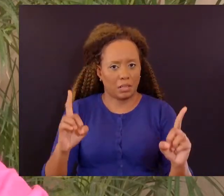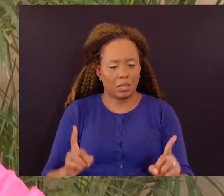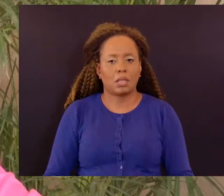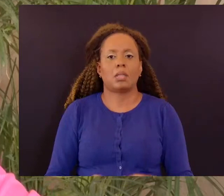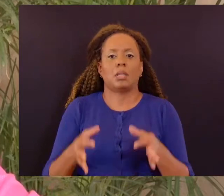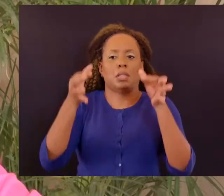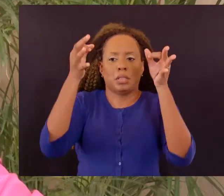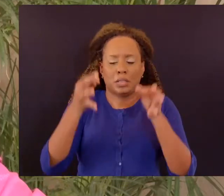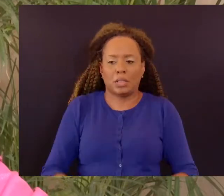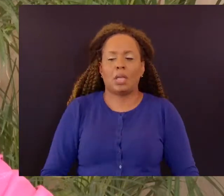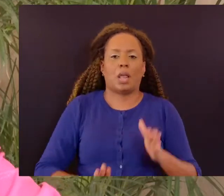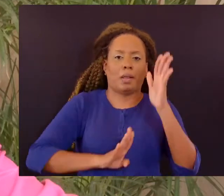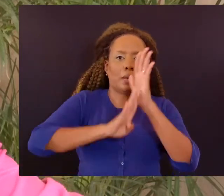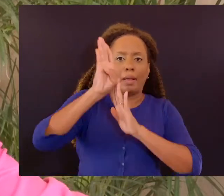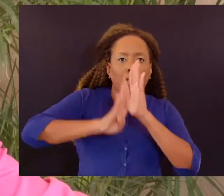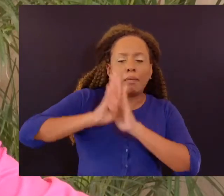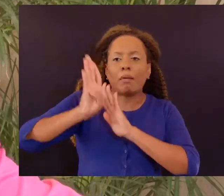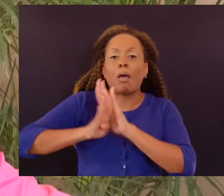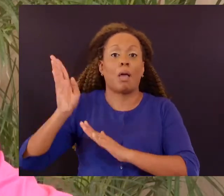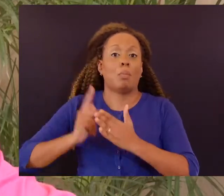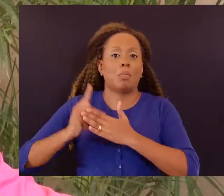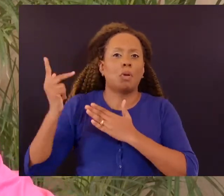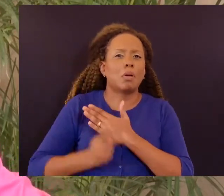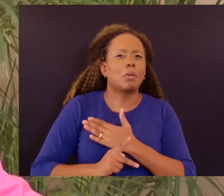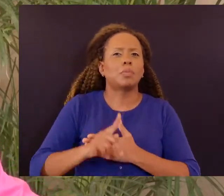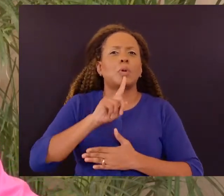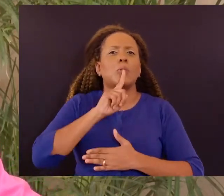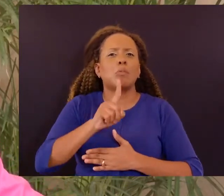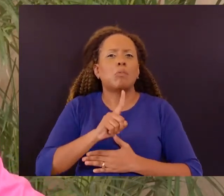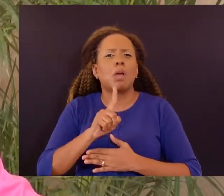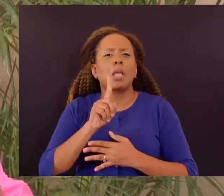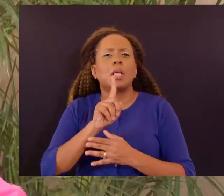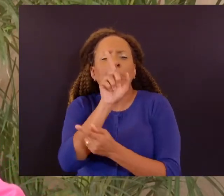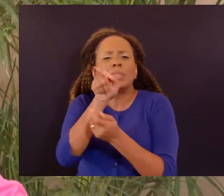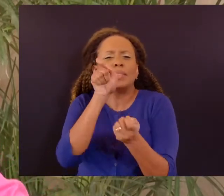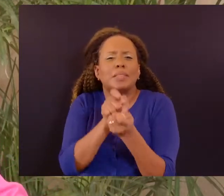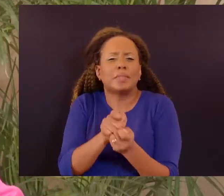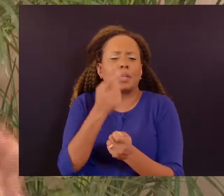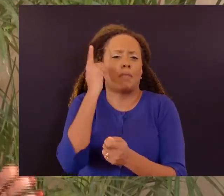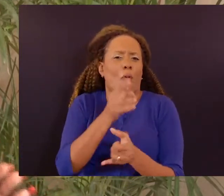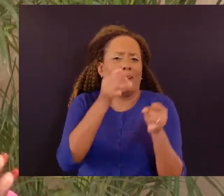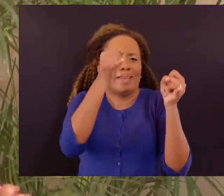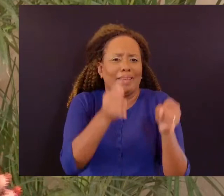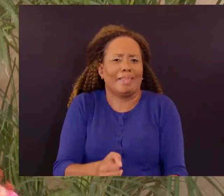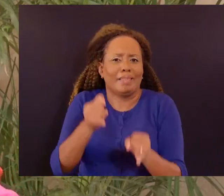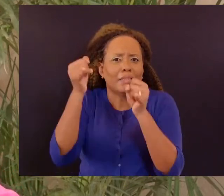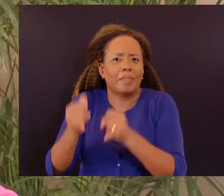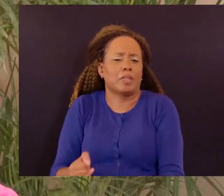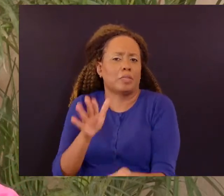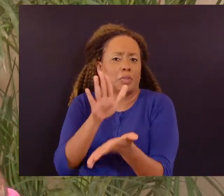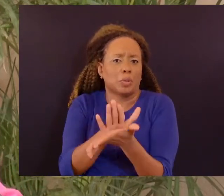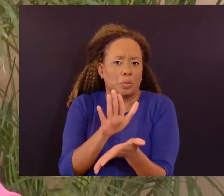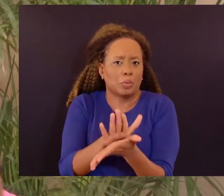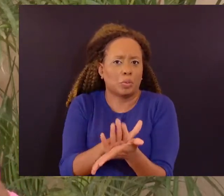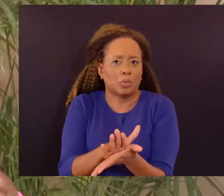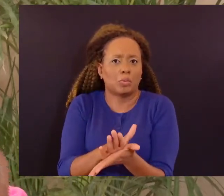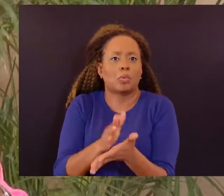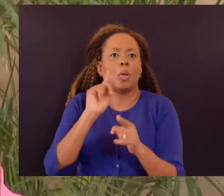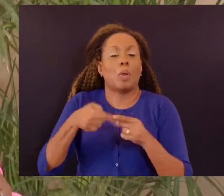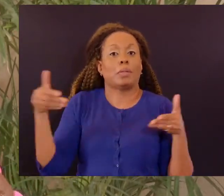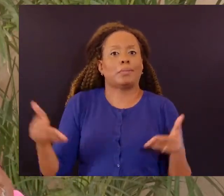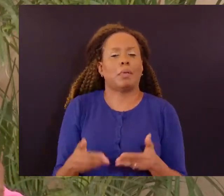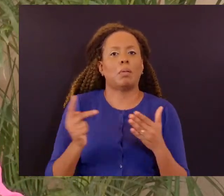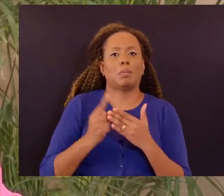develop programs that are specific to them so that when they introduce these programs, they're